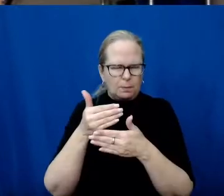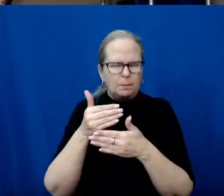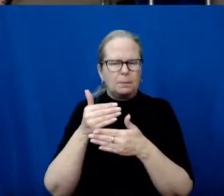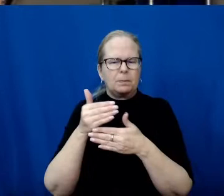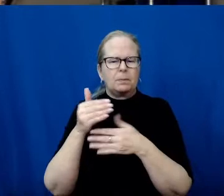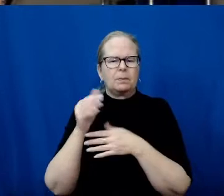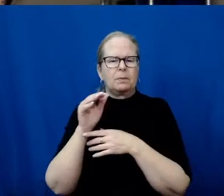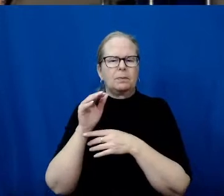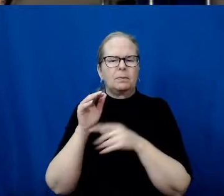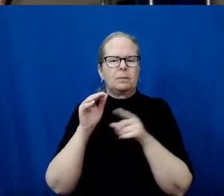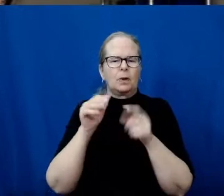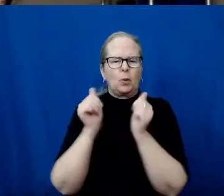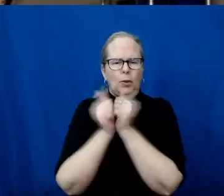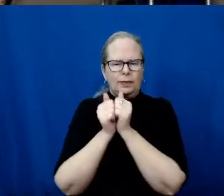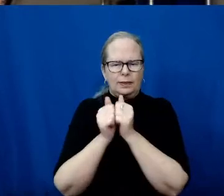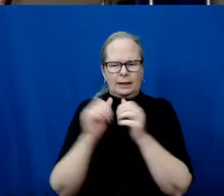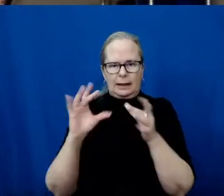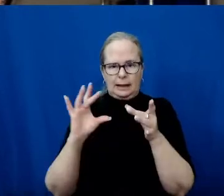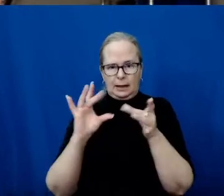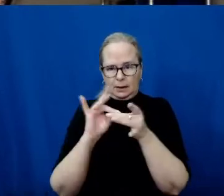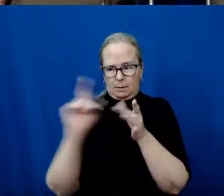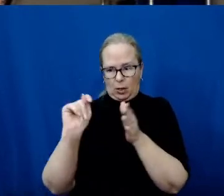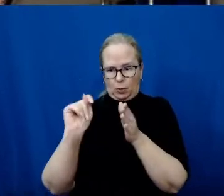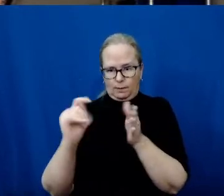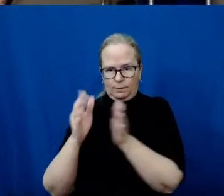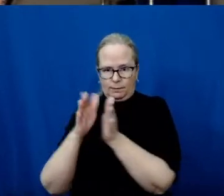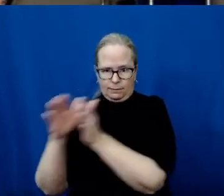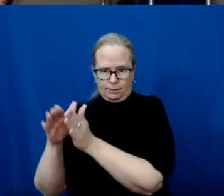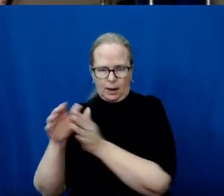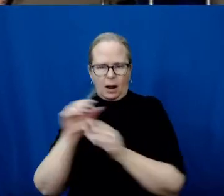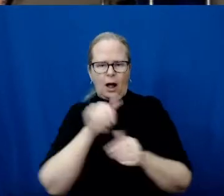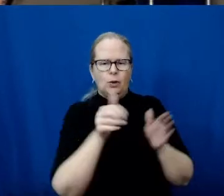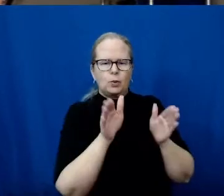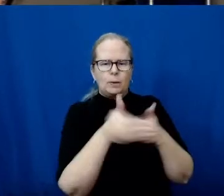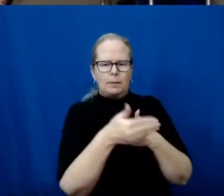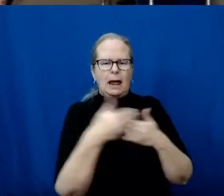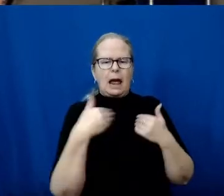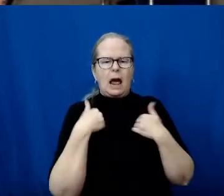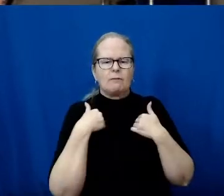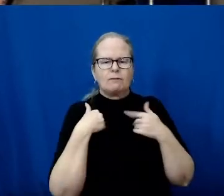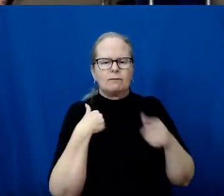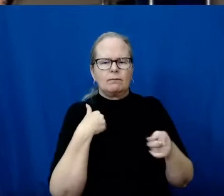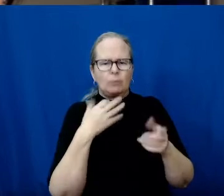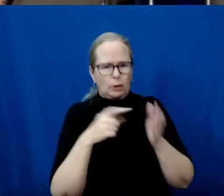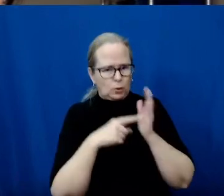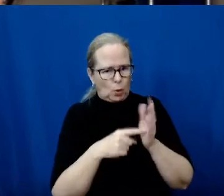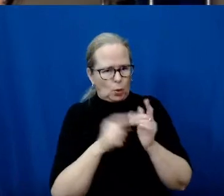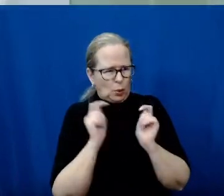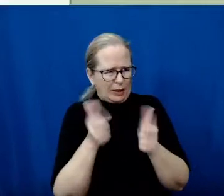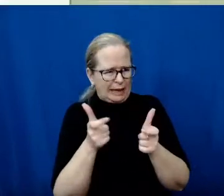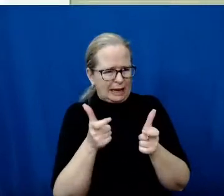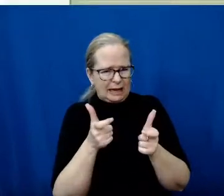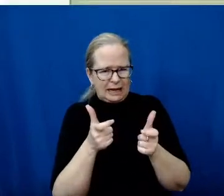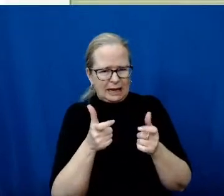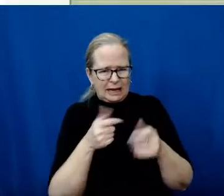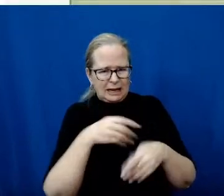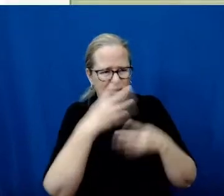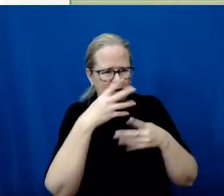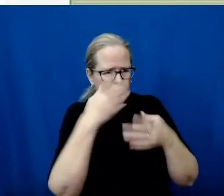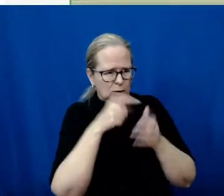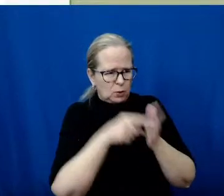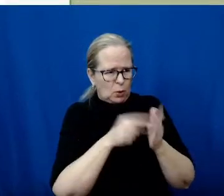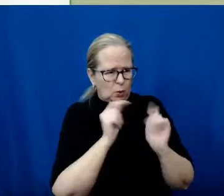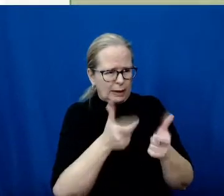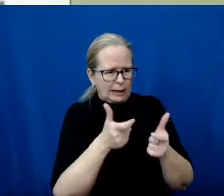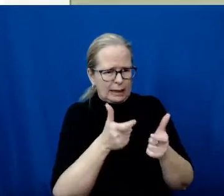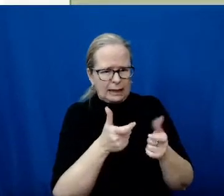for when they go on. What other rooms do you have? Do you want to bring it up and we'll just quickly scroll through it? Just so they can, when they go to the website. So